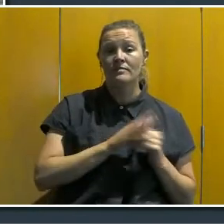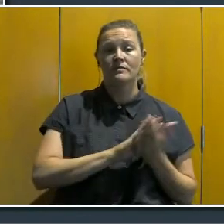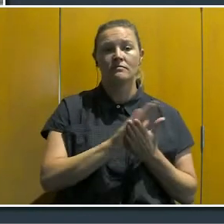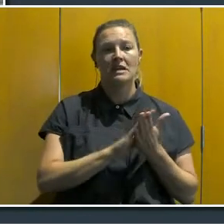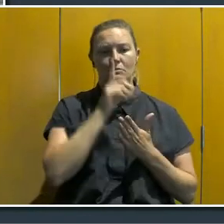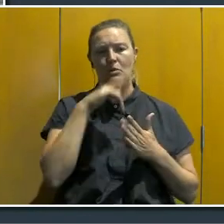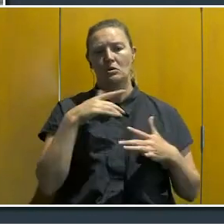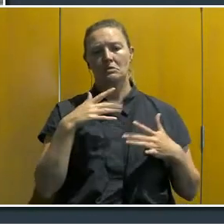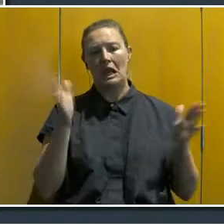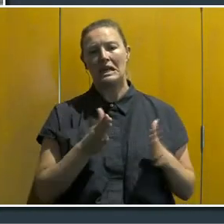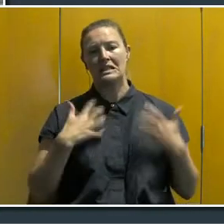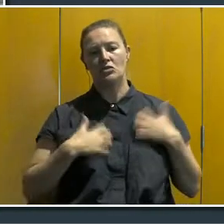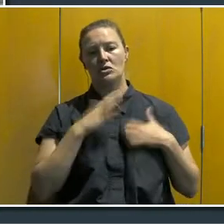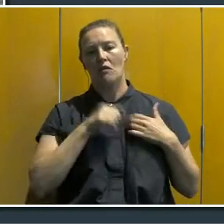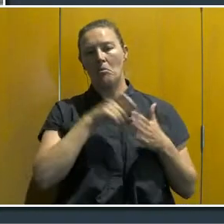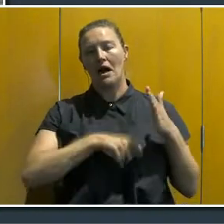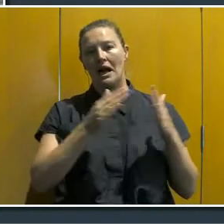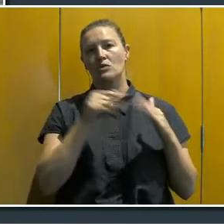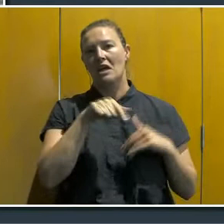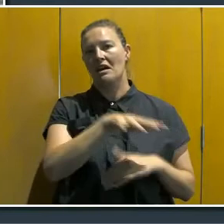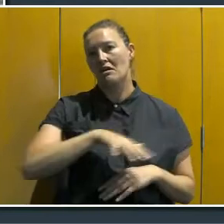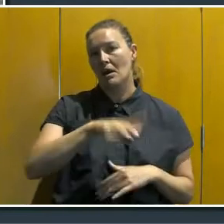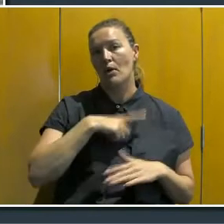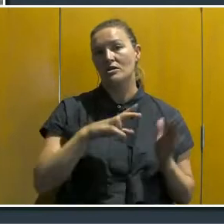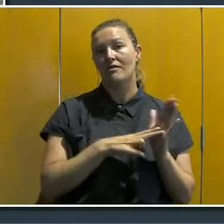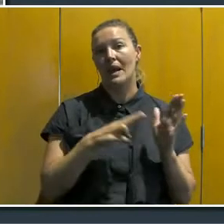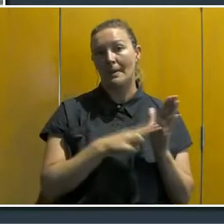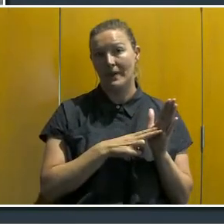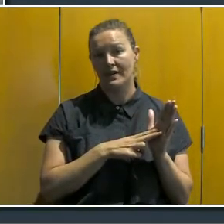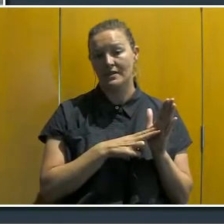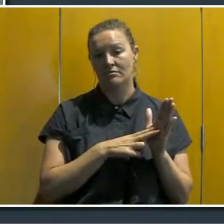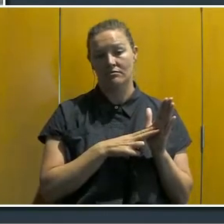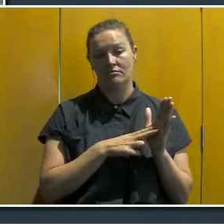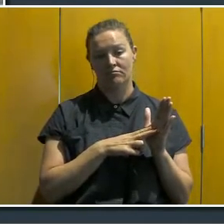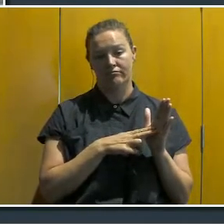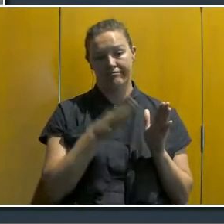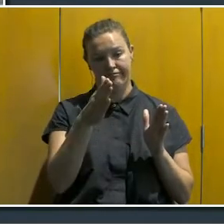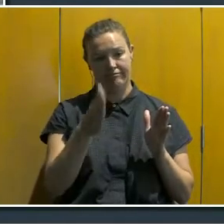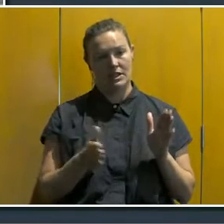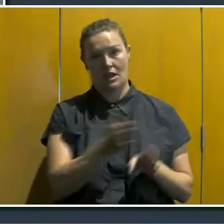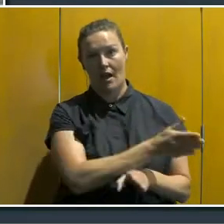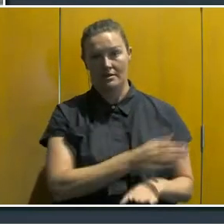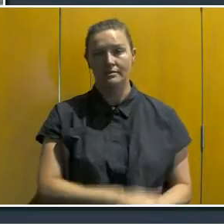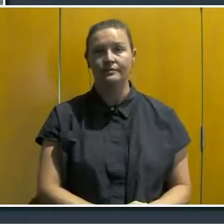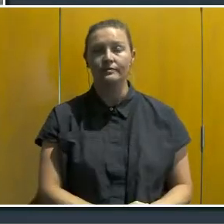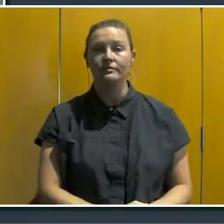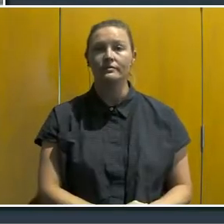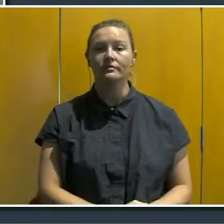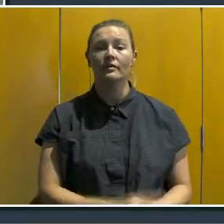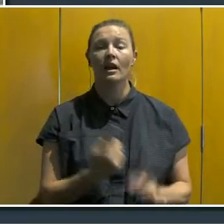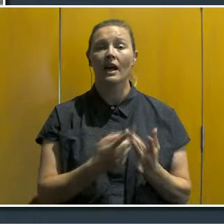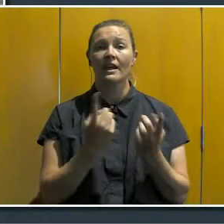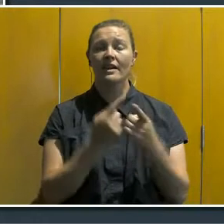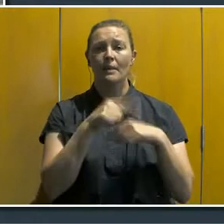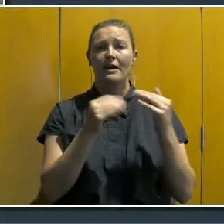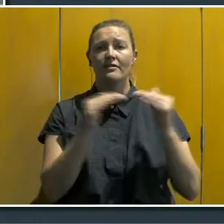the attractiveness and values of properties based on Napier's area. And another principle of fairness should be that